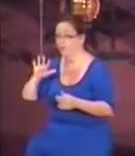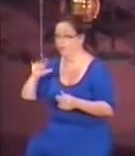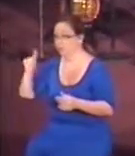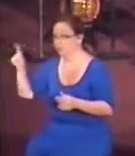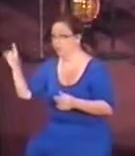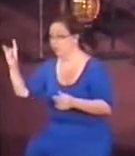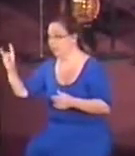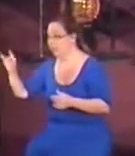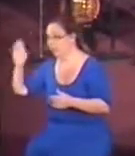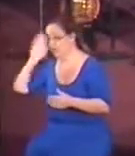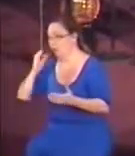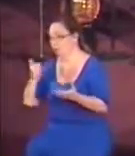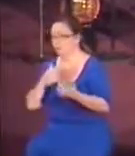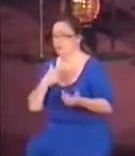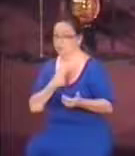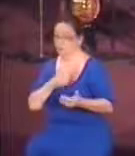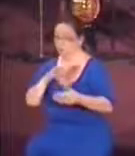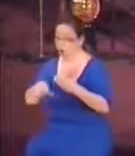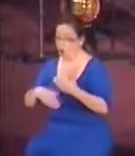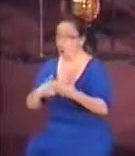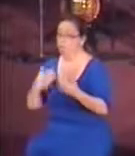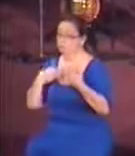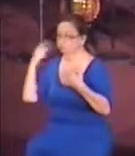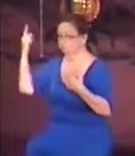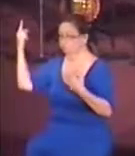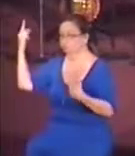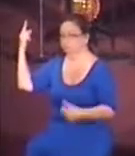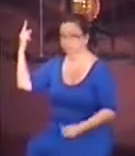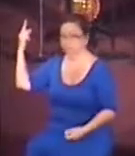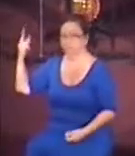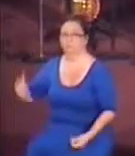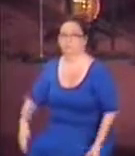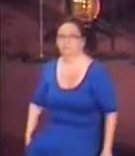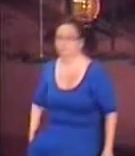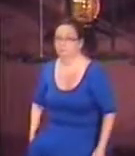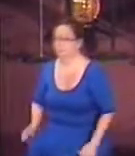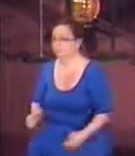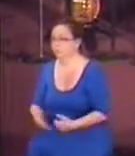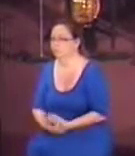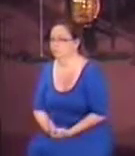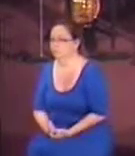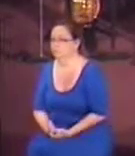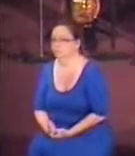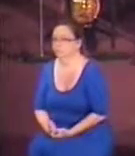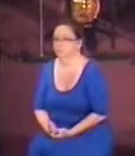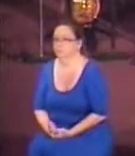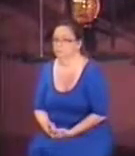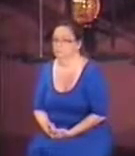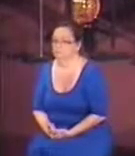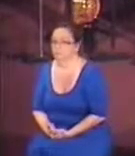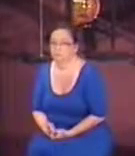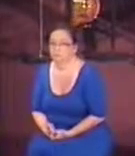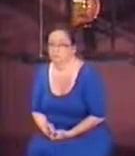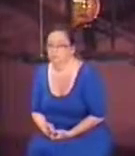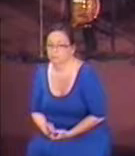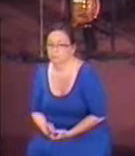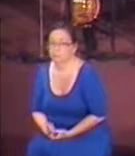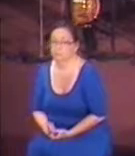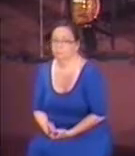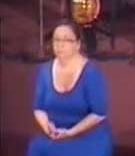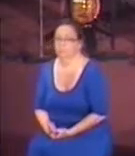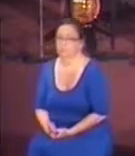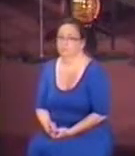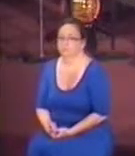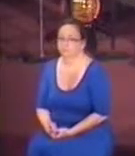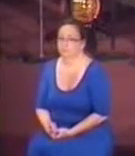all of us. But if any of you lacks wisdom, let him ask God, who gives to all generously and without reproach, and it will